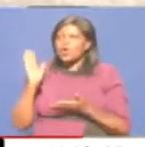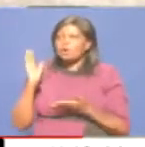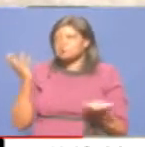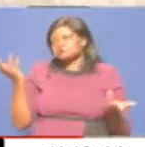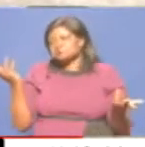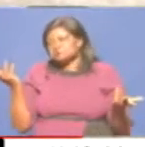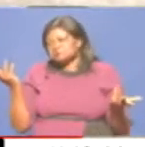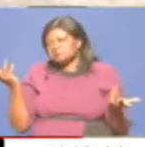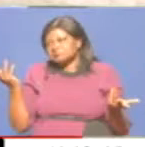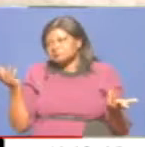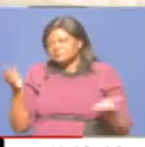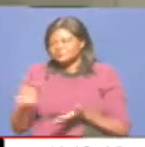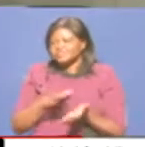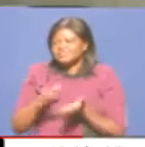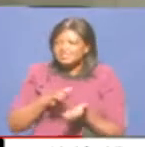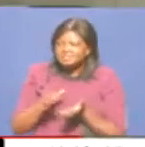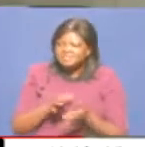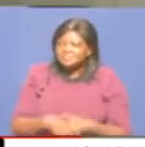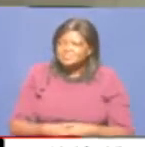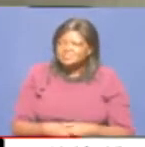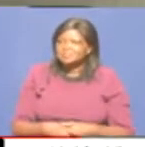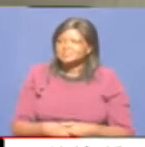more. Because